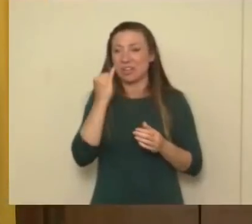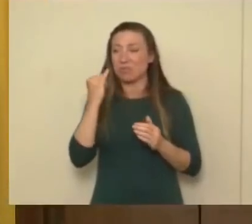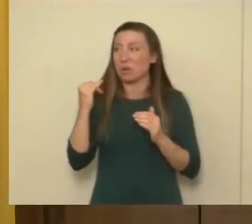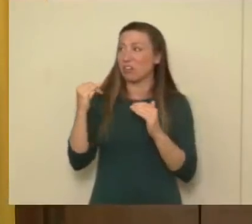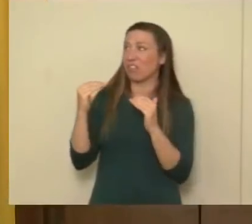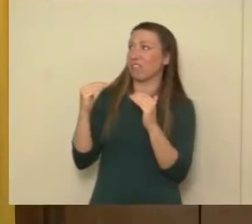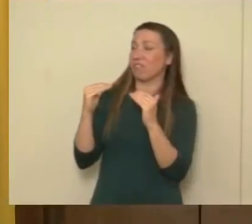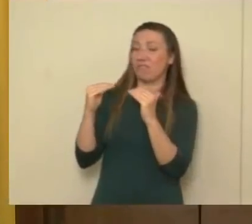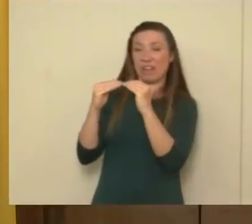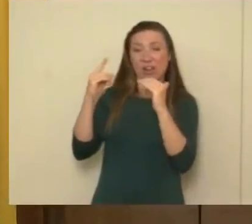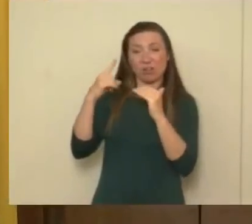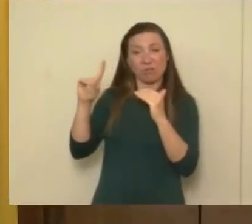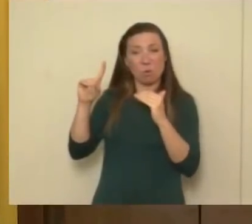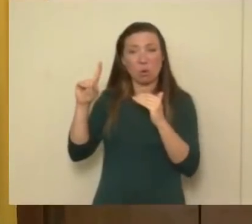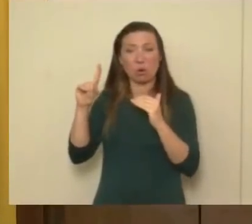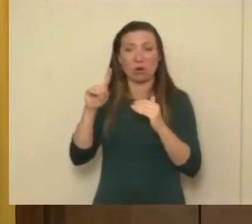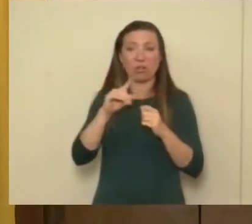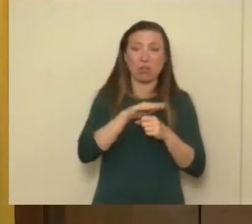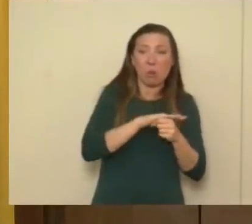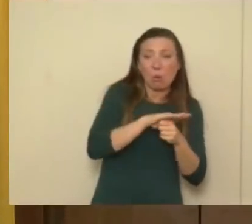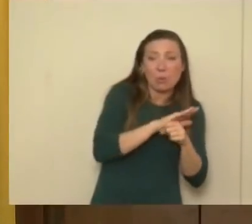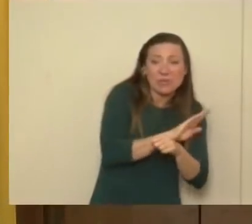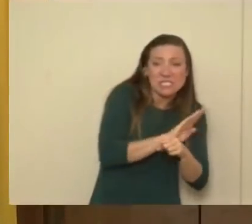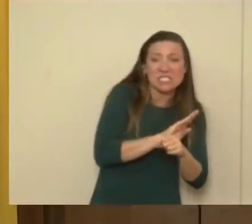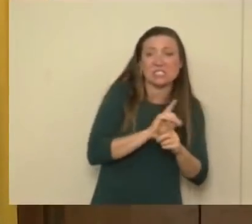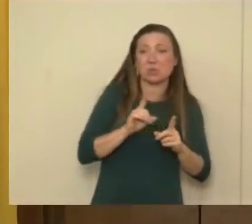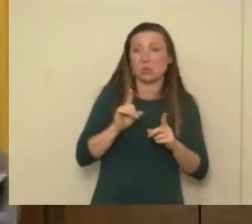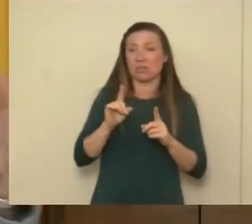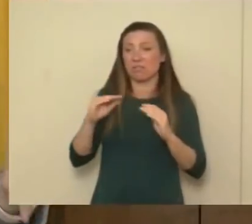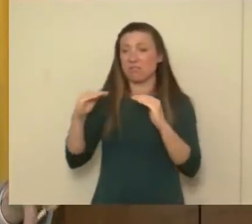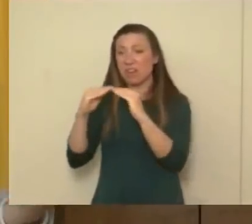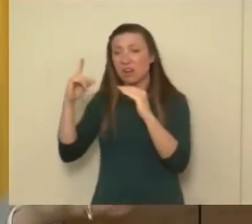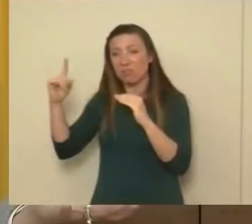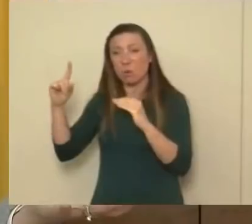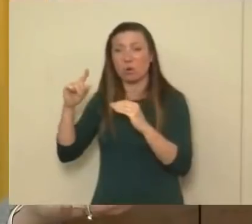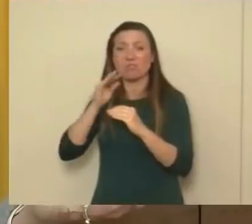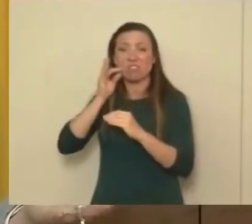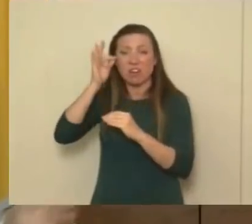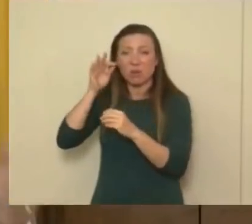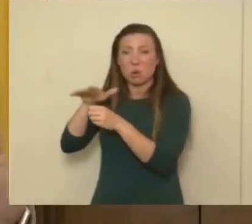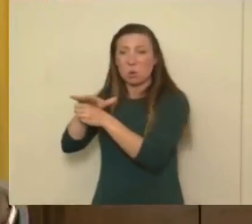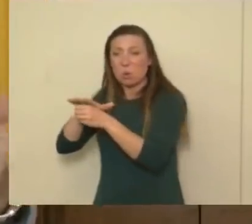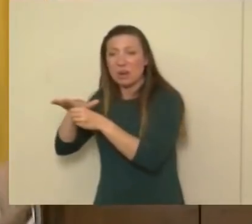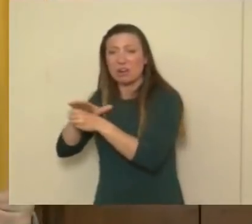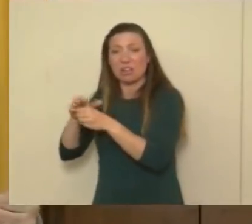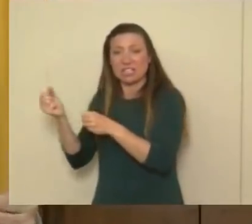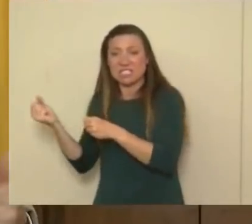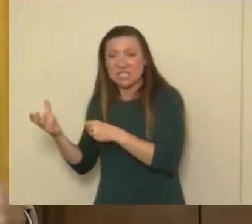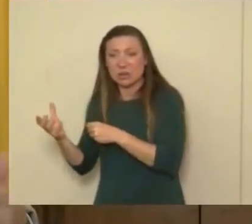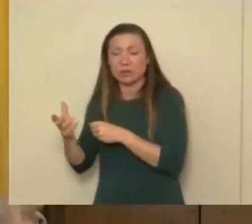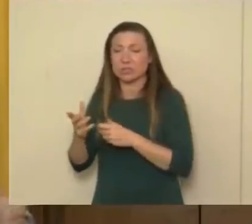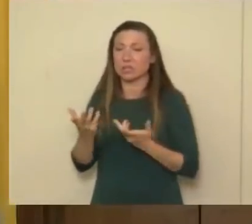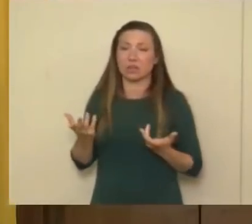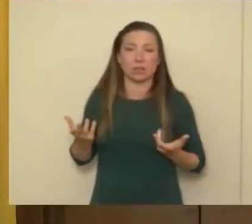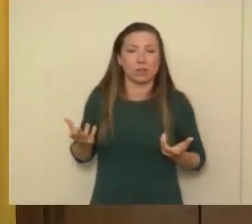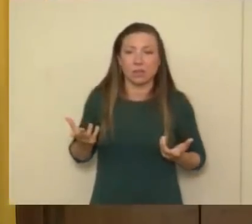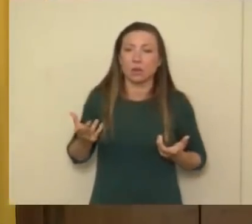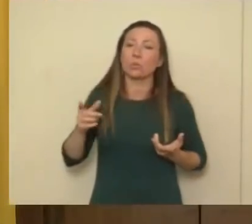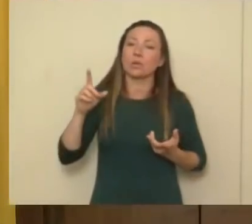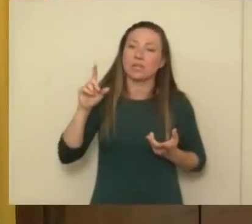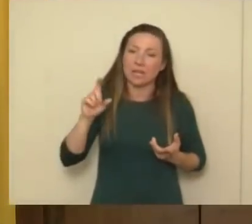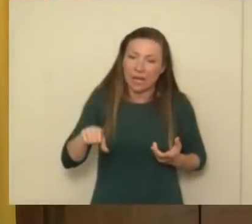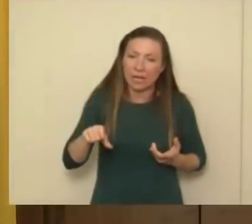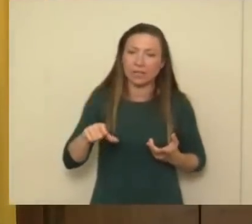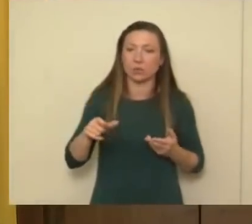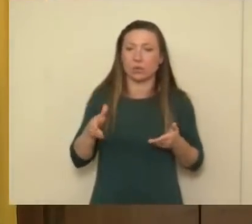but recognizing that I can't prevent folks from getting groceries at a large big box store because we need to have access to